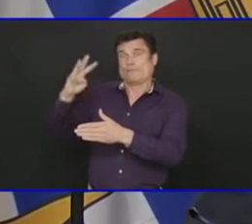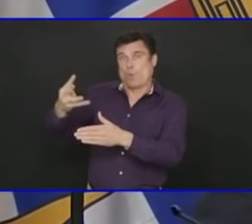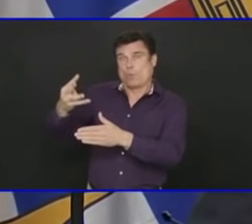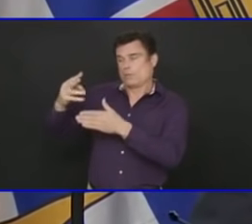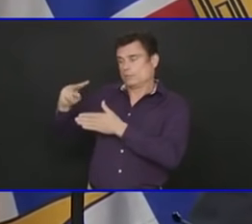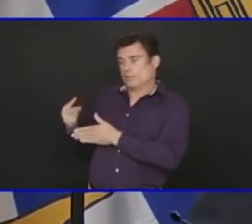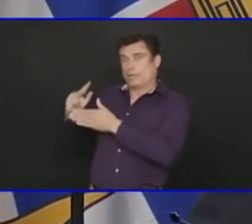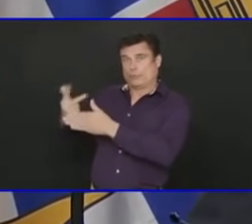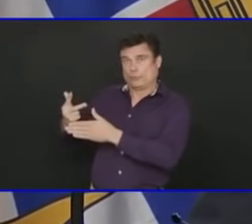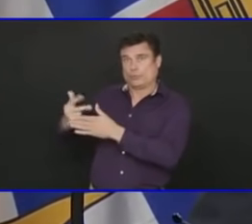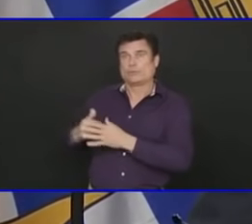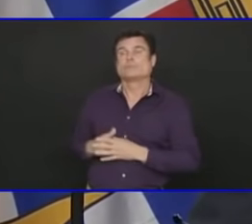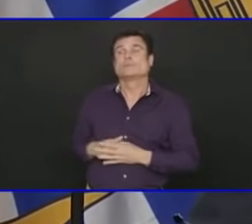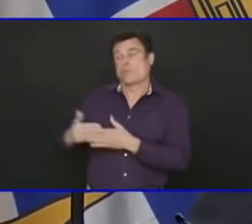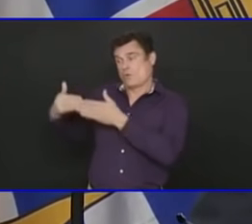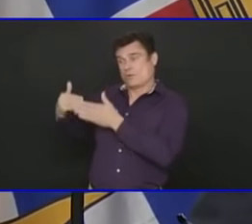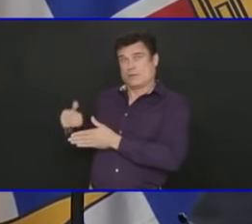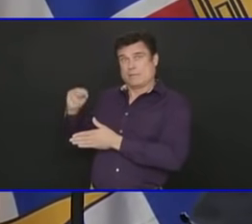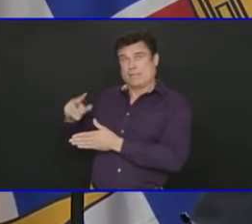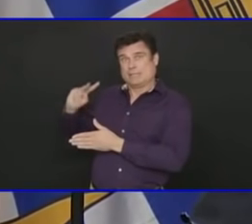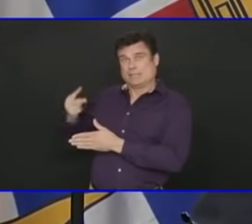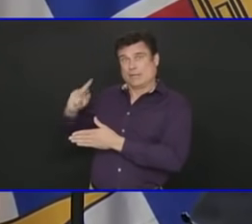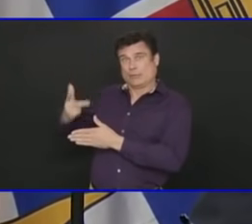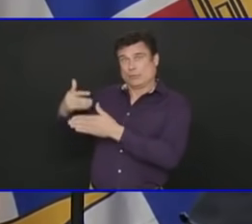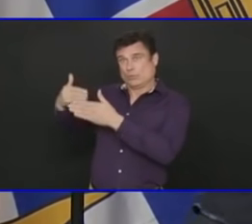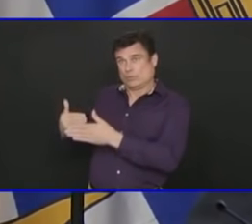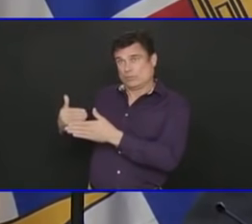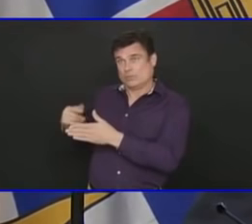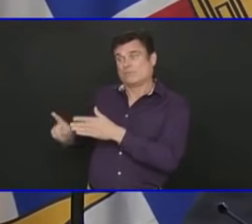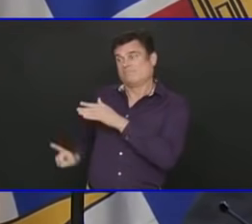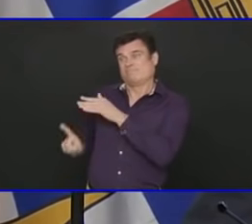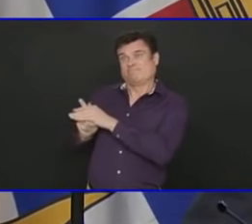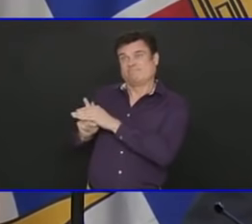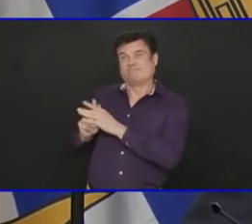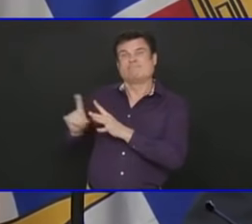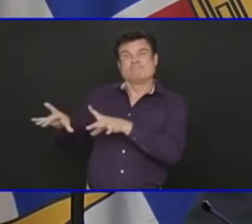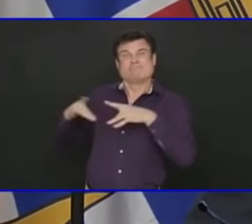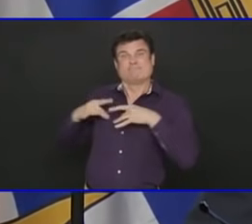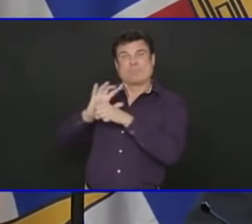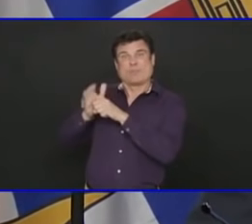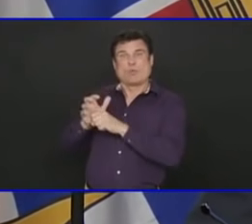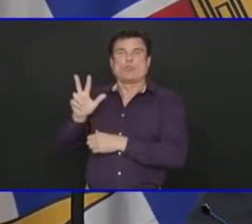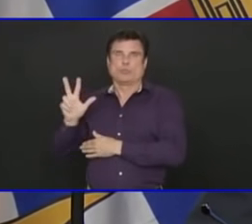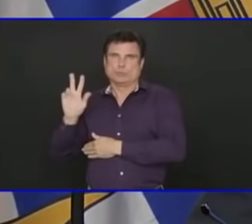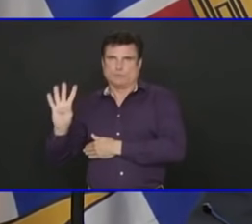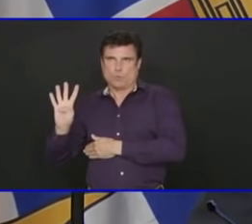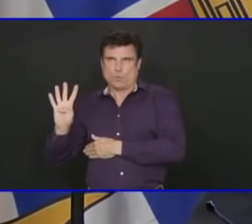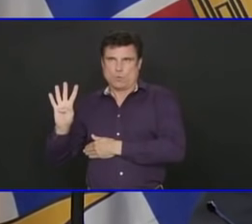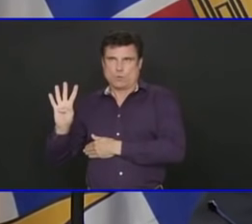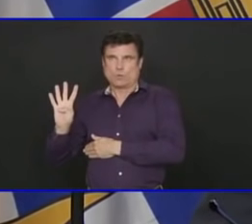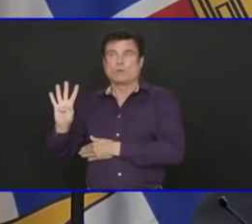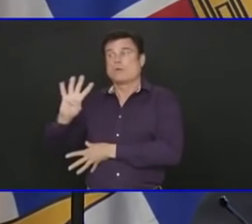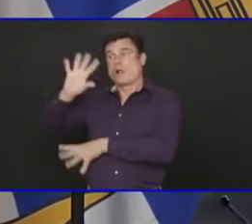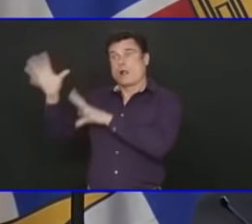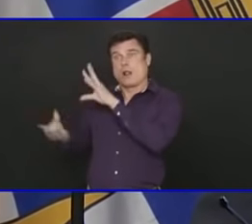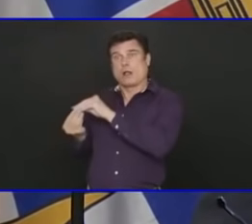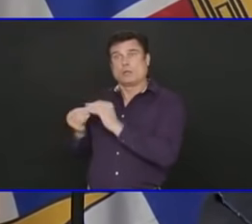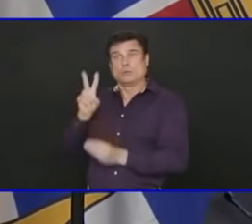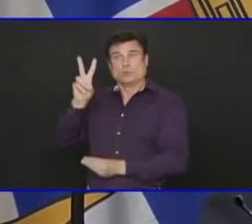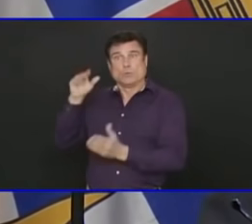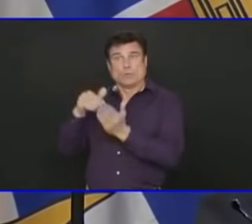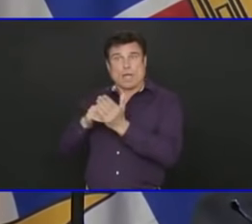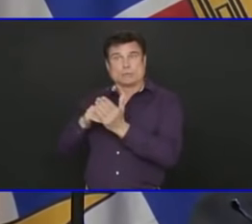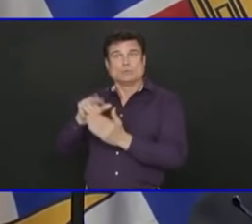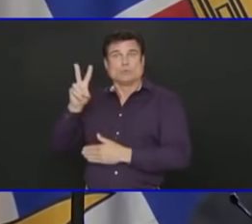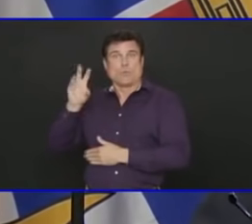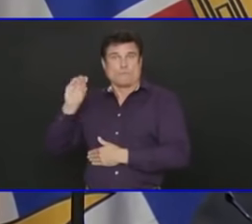bringing the total that day to 2,205. And then over the last 24 hours, we've had an additional 19 people test